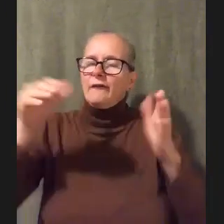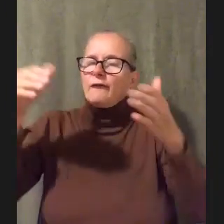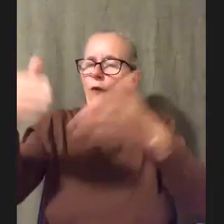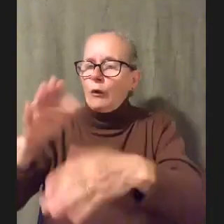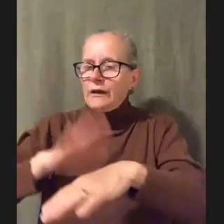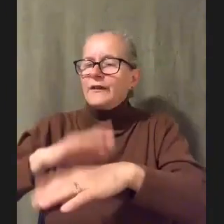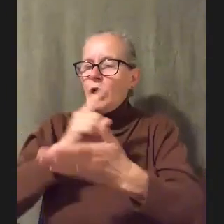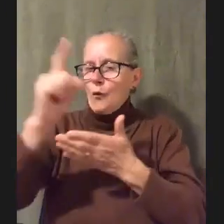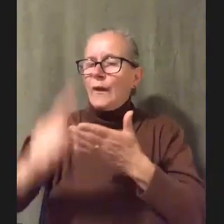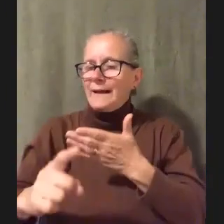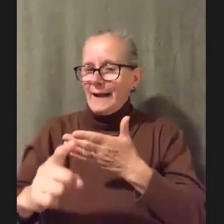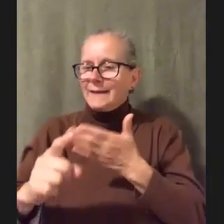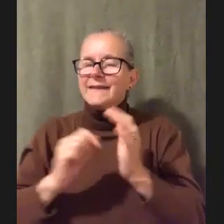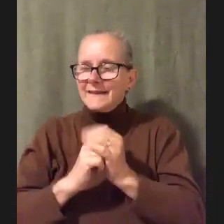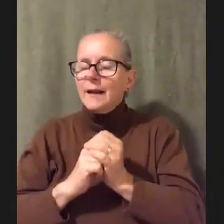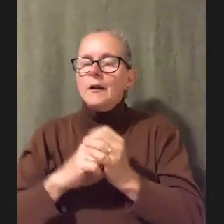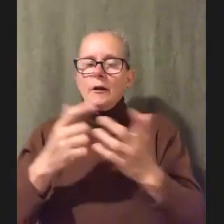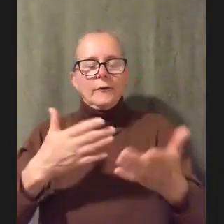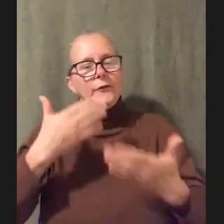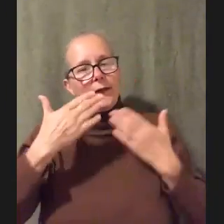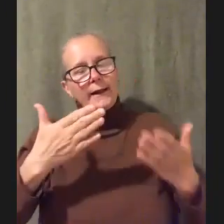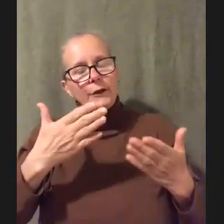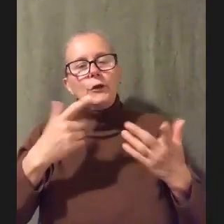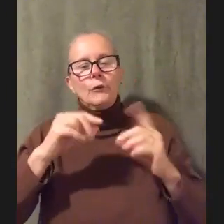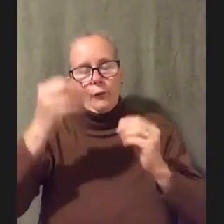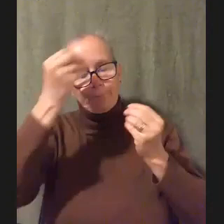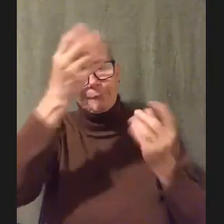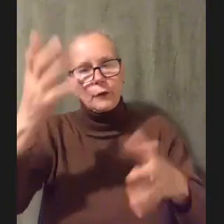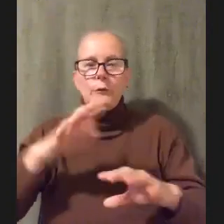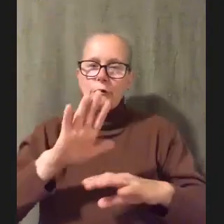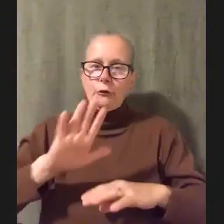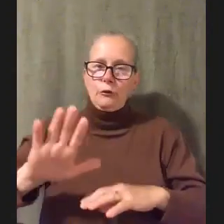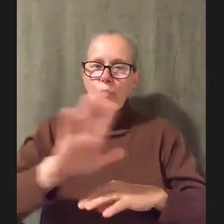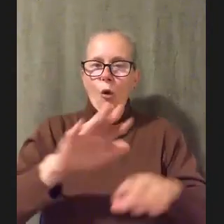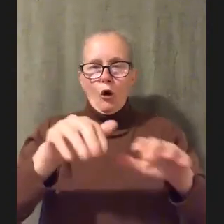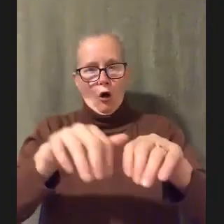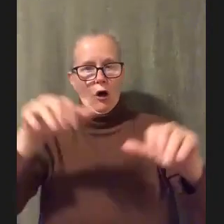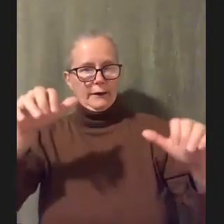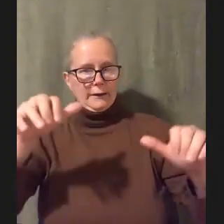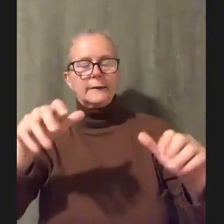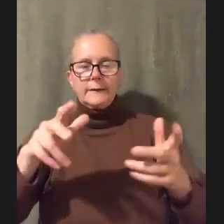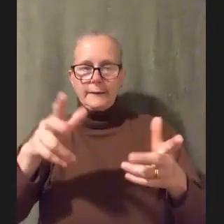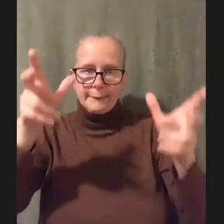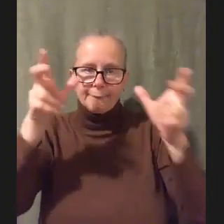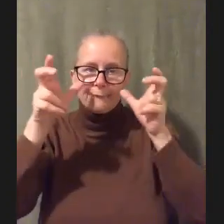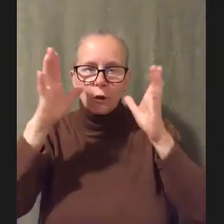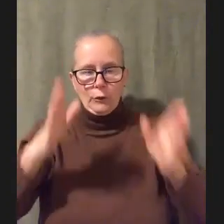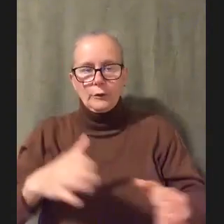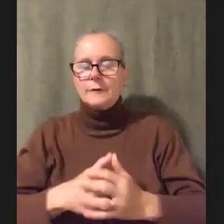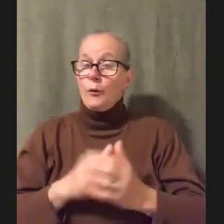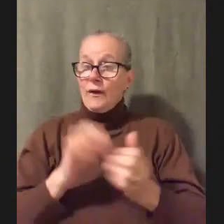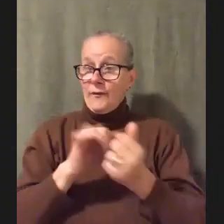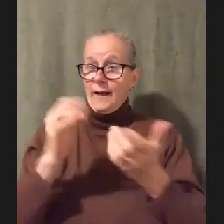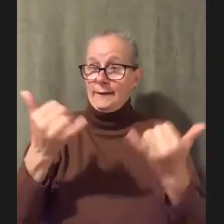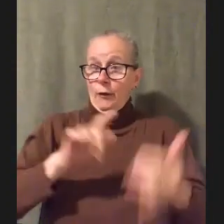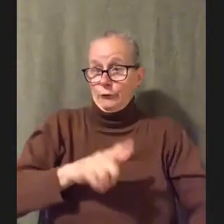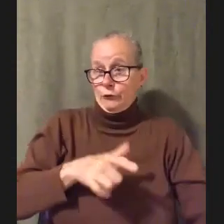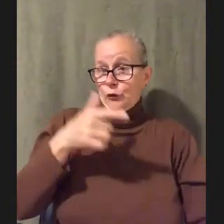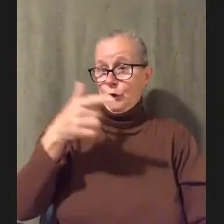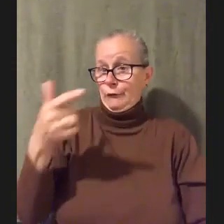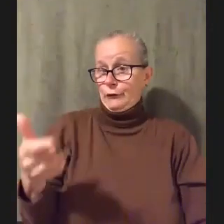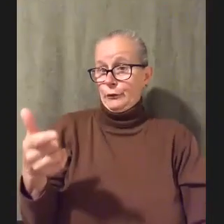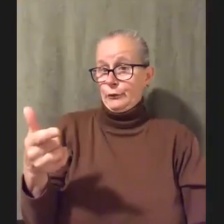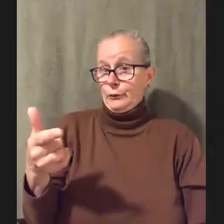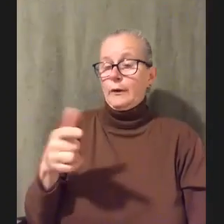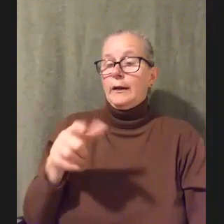So thank you in advance for helping to get that message out to your audiences and colleagues. And with that, I'd like to turn it over to